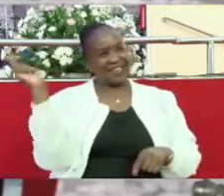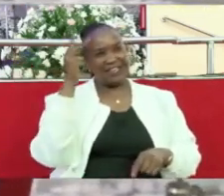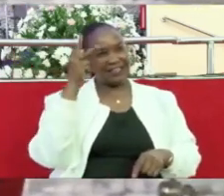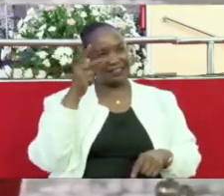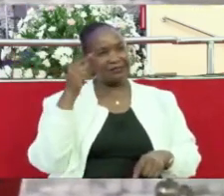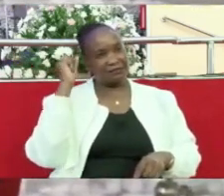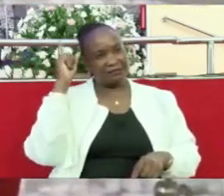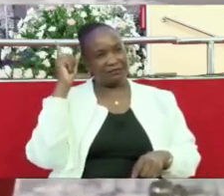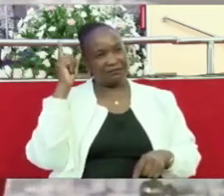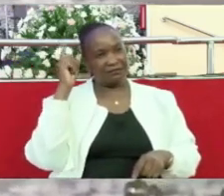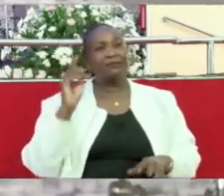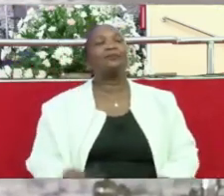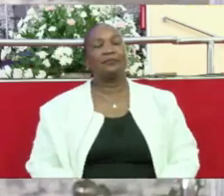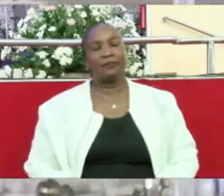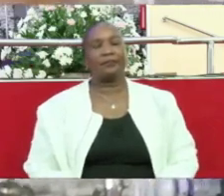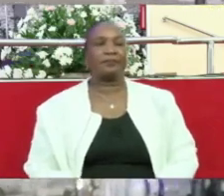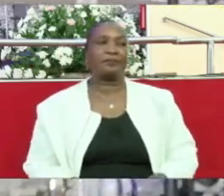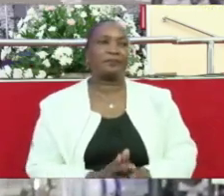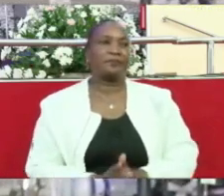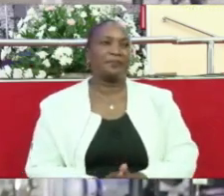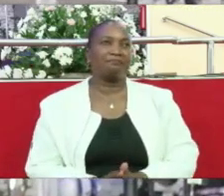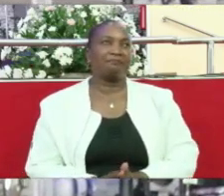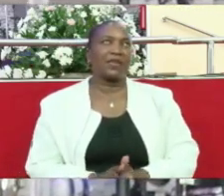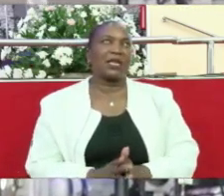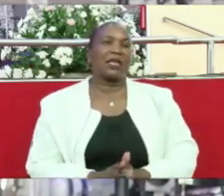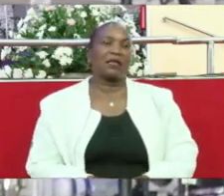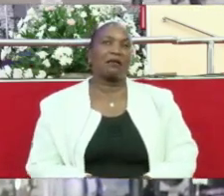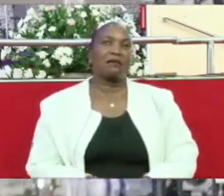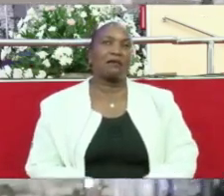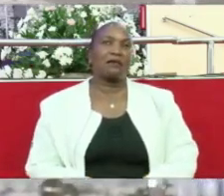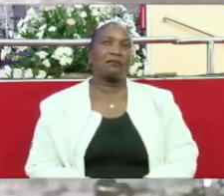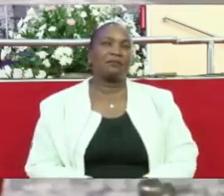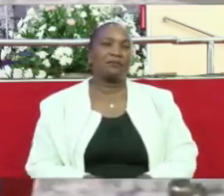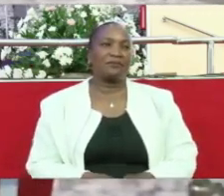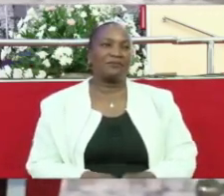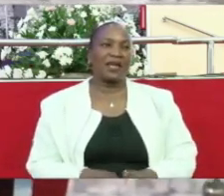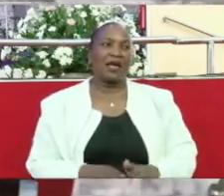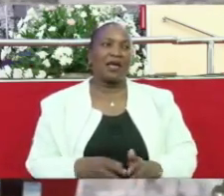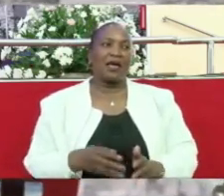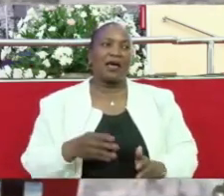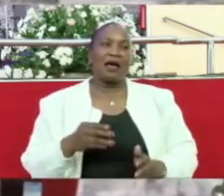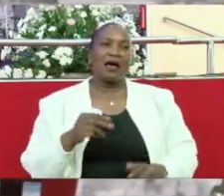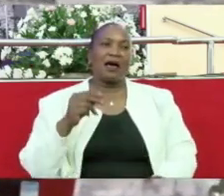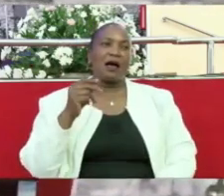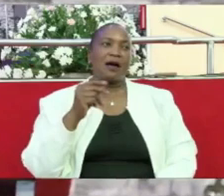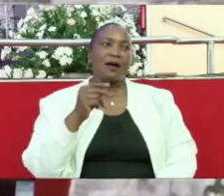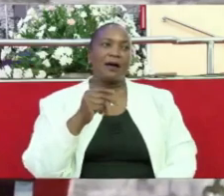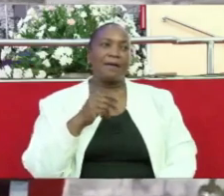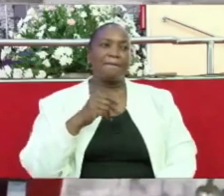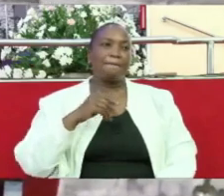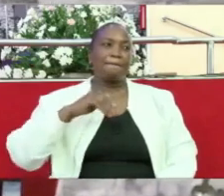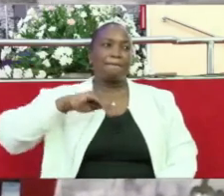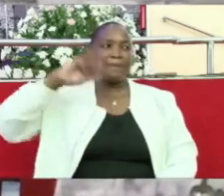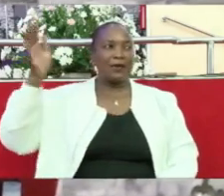kama mlima. Maybe it's something that you cannot measure its height. Ama ni kitu huwezi pima urefu wake. Maybe something that has a peak and you don't know how